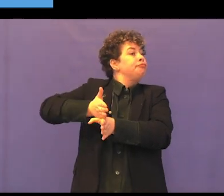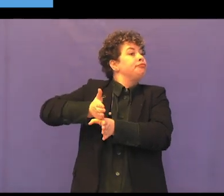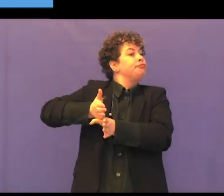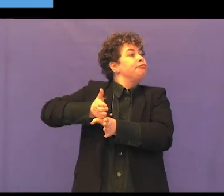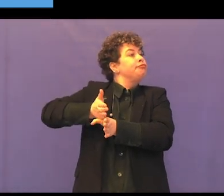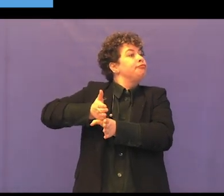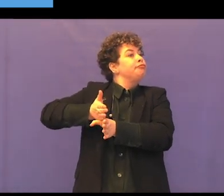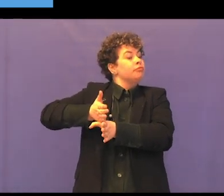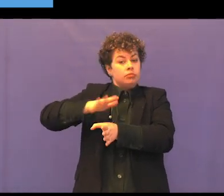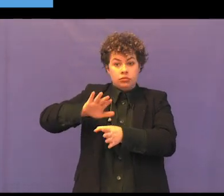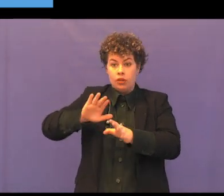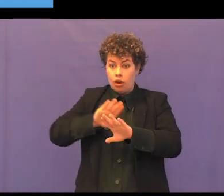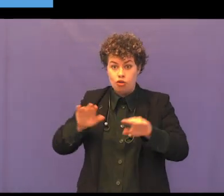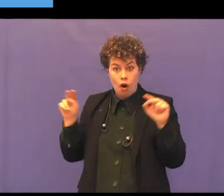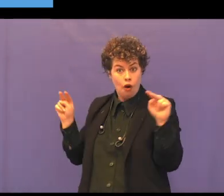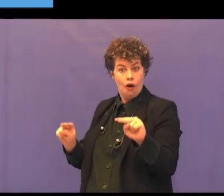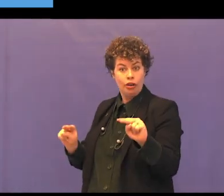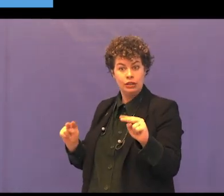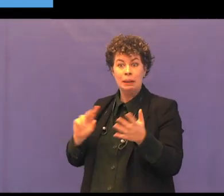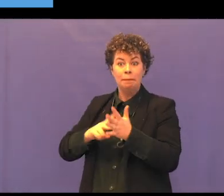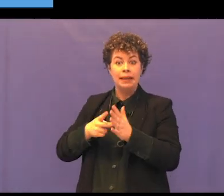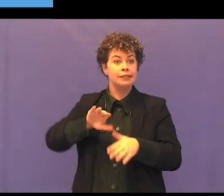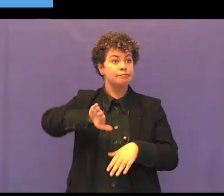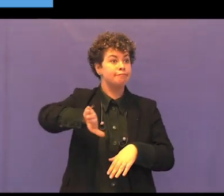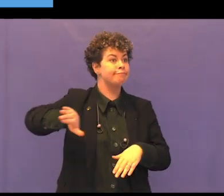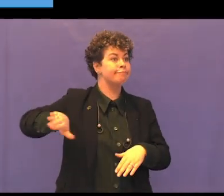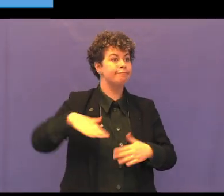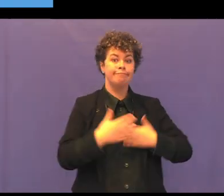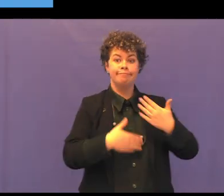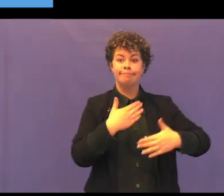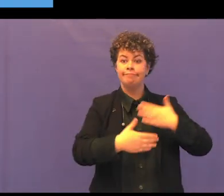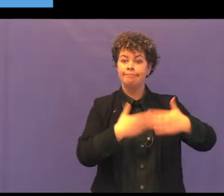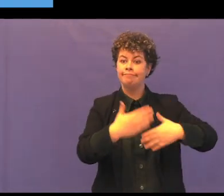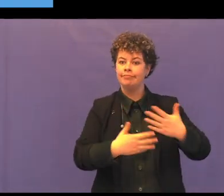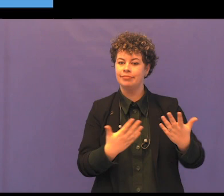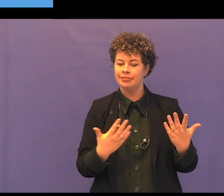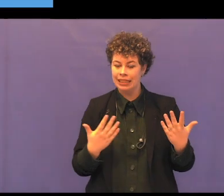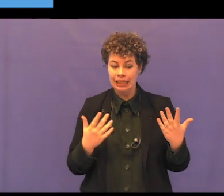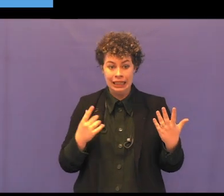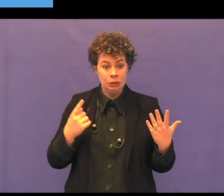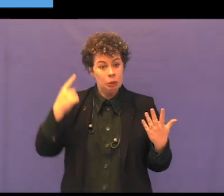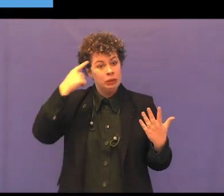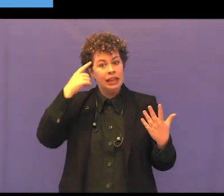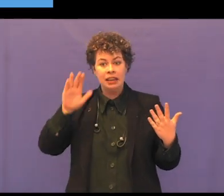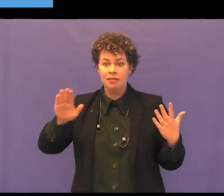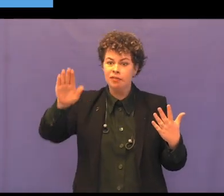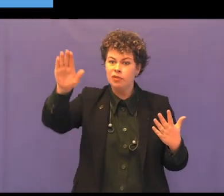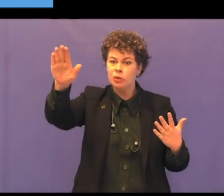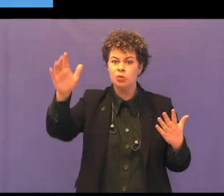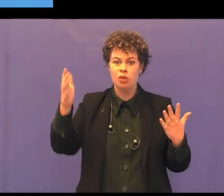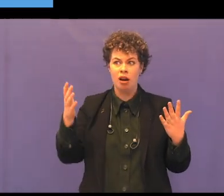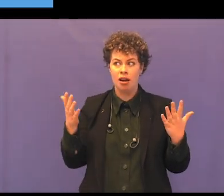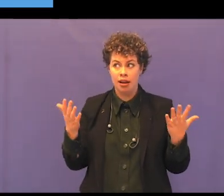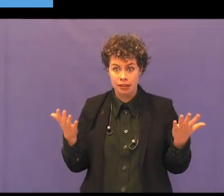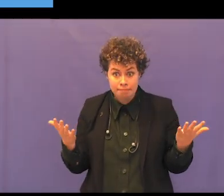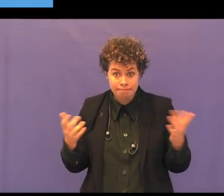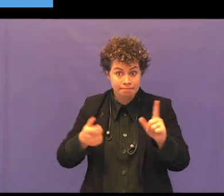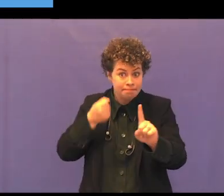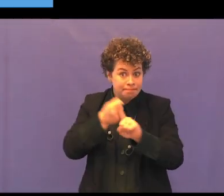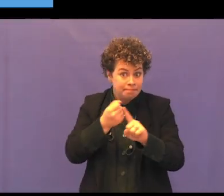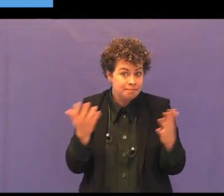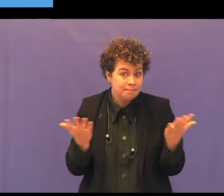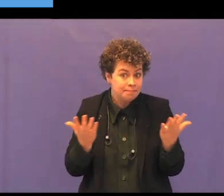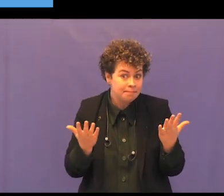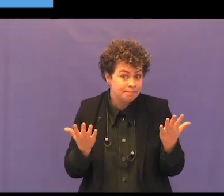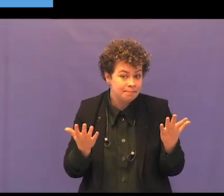hateful consequences of the things or the activities that we engage in daily. So what are the kinds of things then